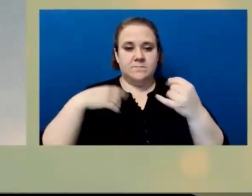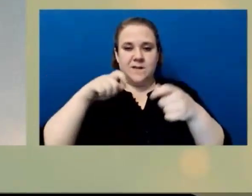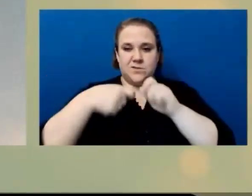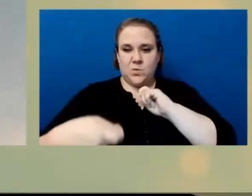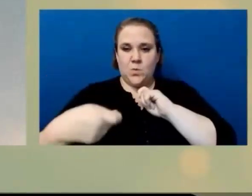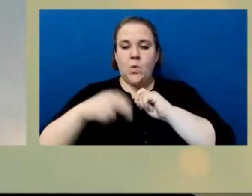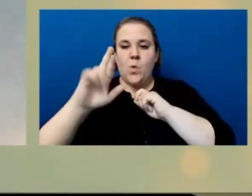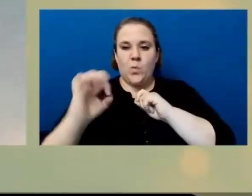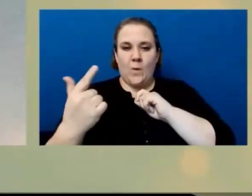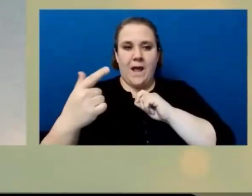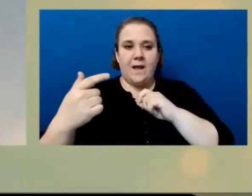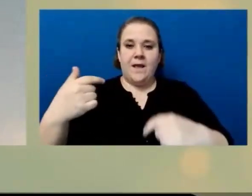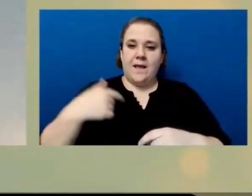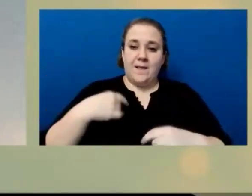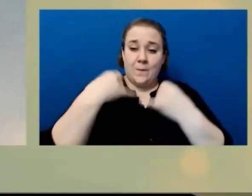Just this thread,